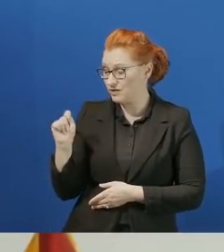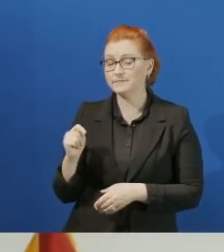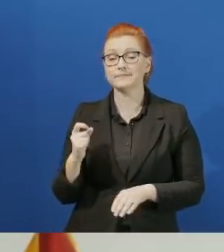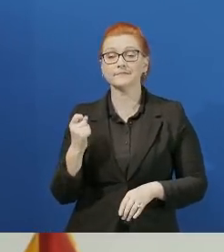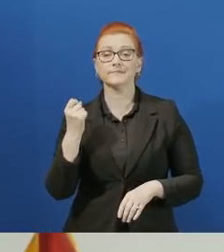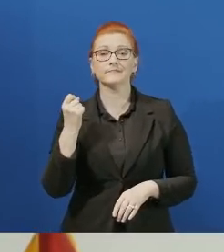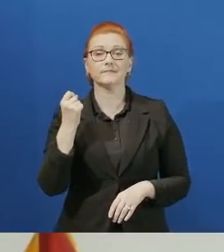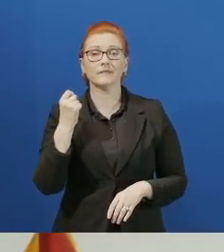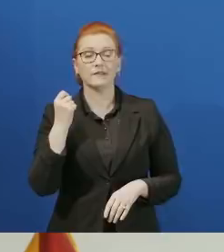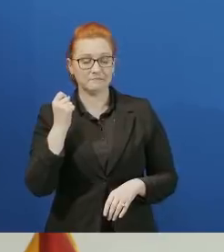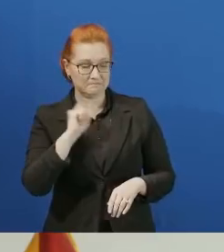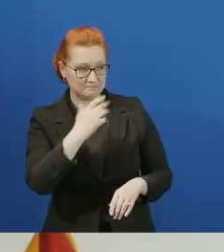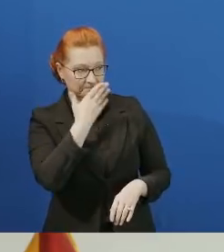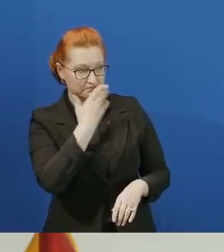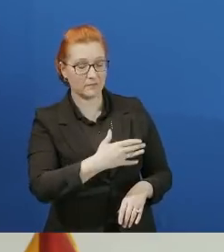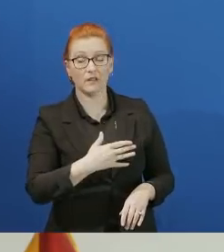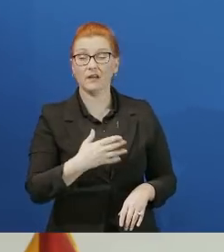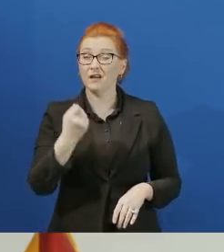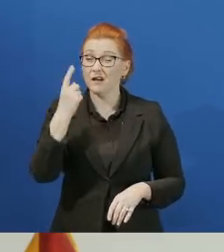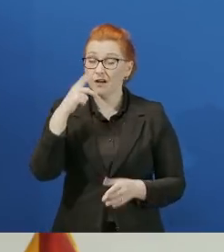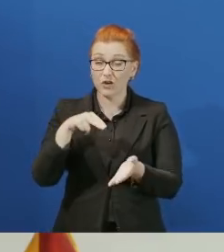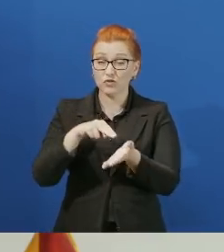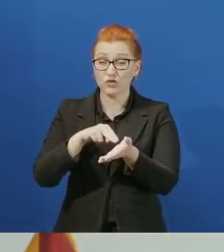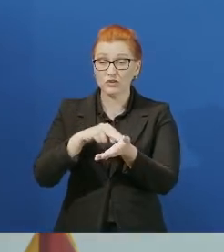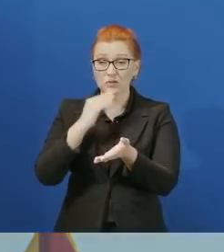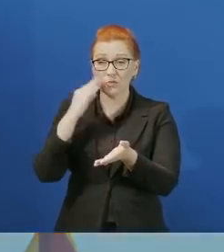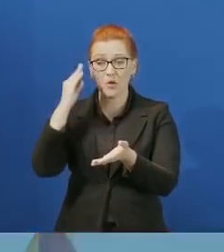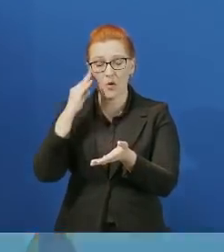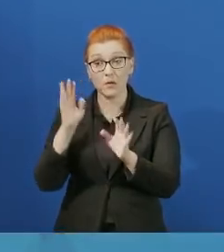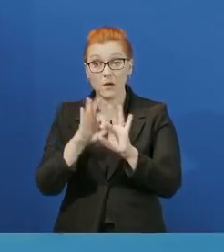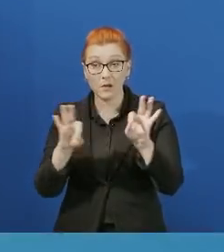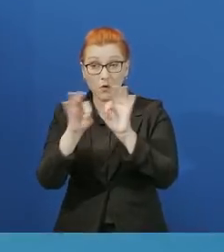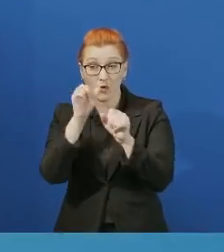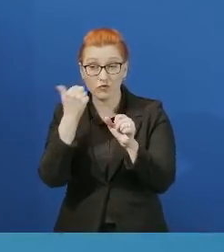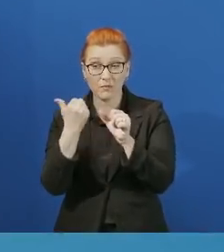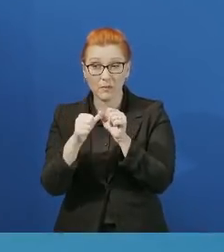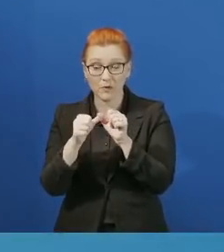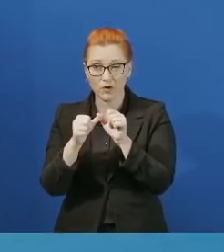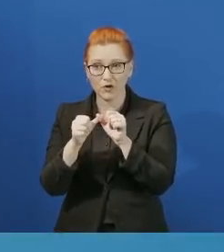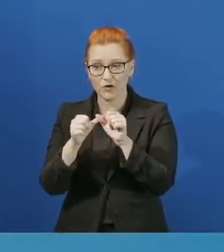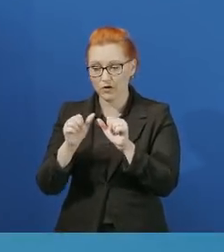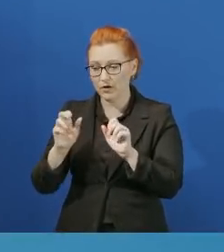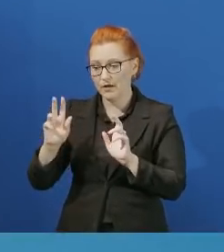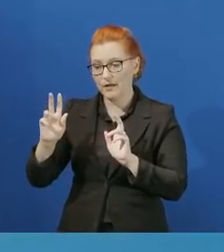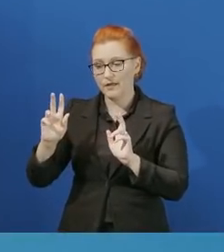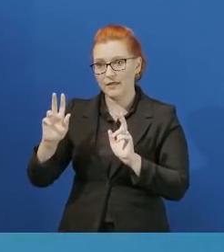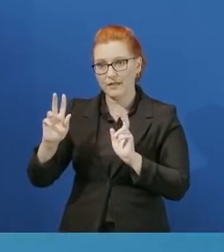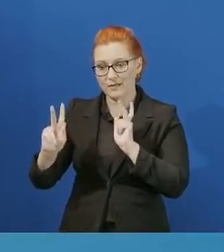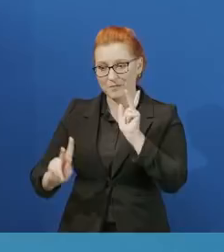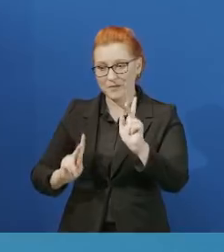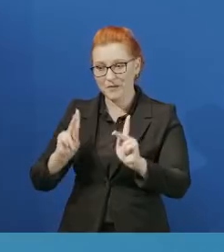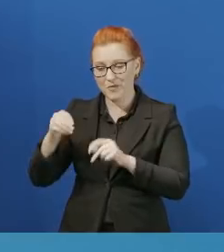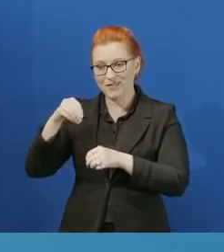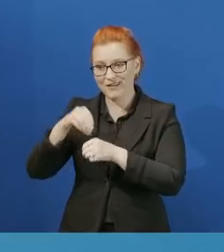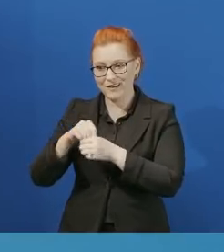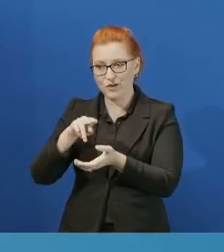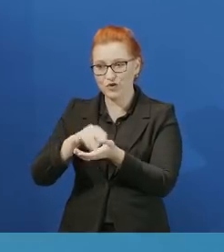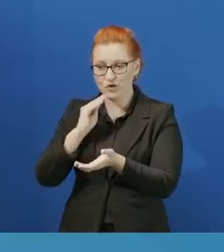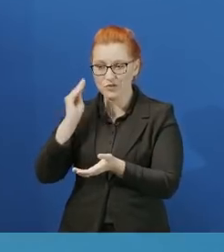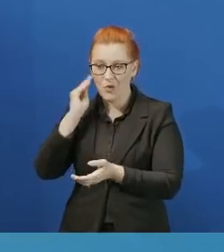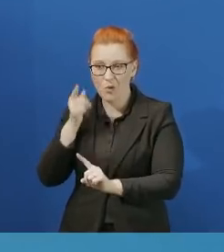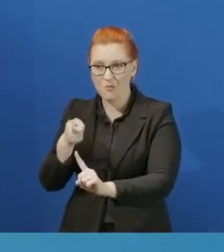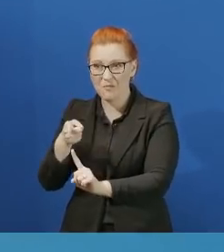their homes. This is their address. There is state law that requires me to protect people's communicable